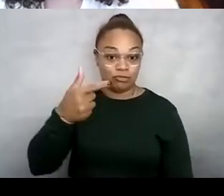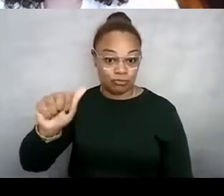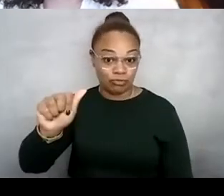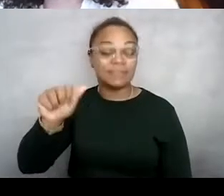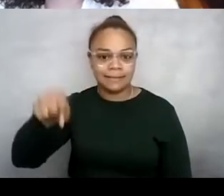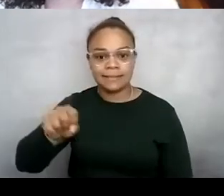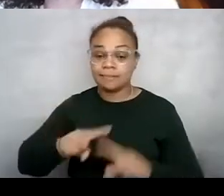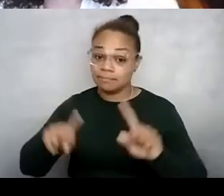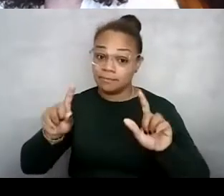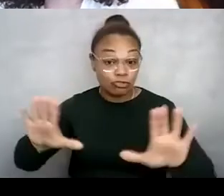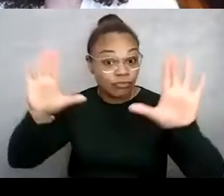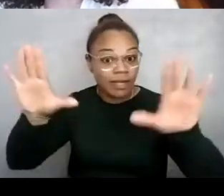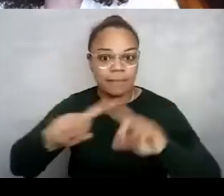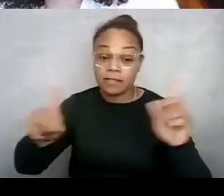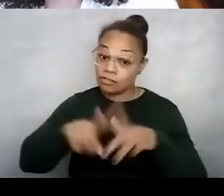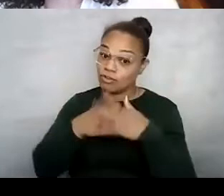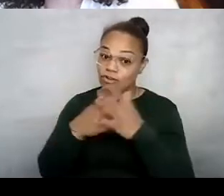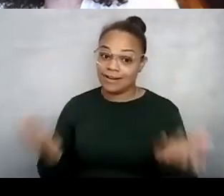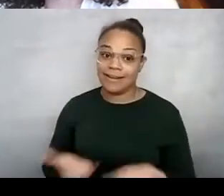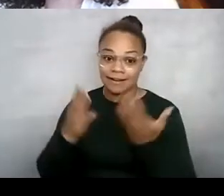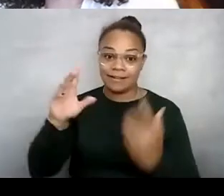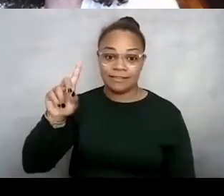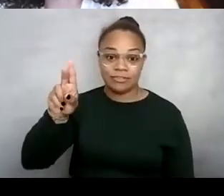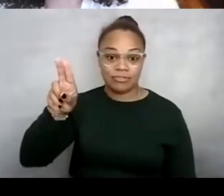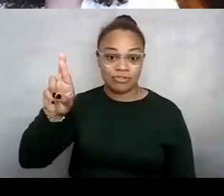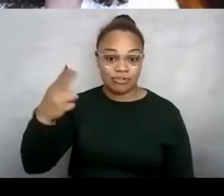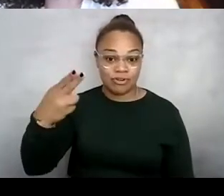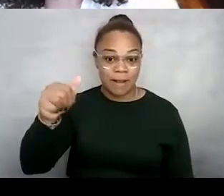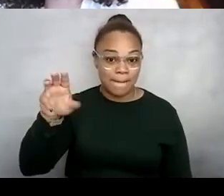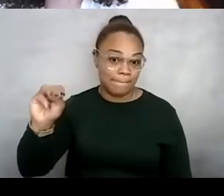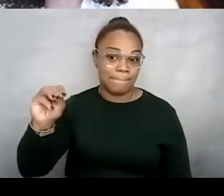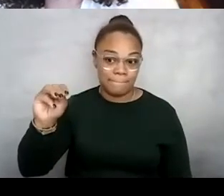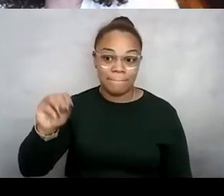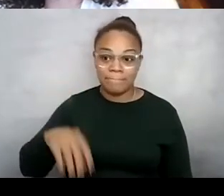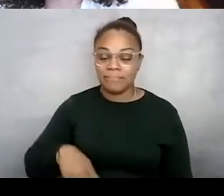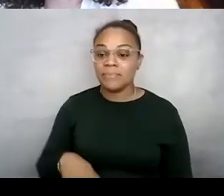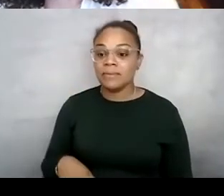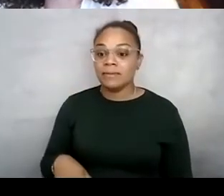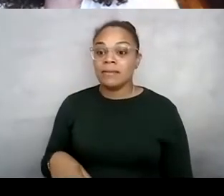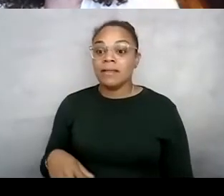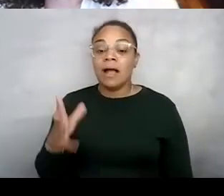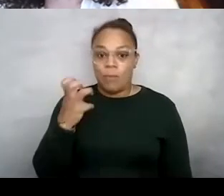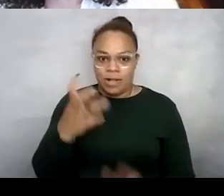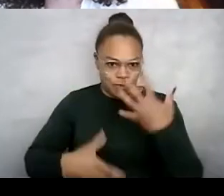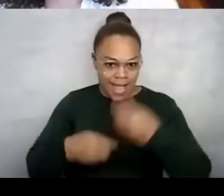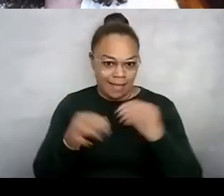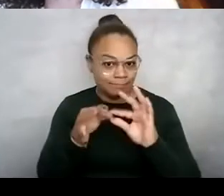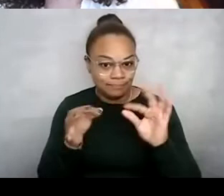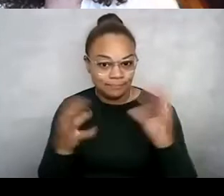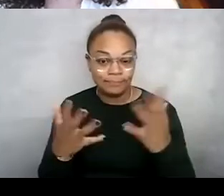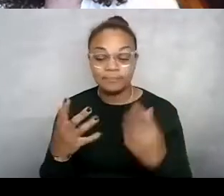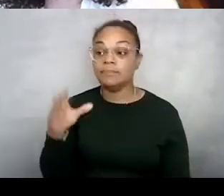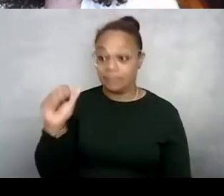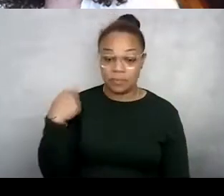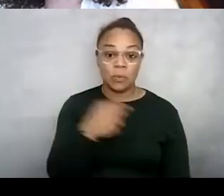North Carolina. I think the piece I want to add to the conversation is the fact that we have this amazing